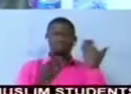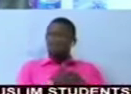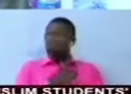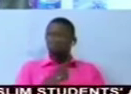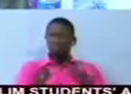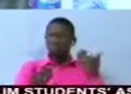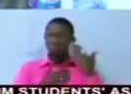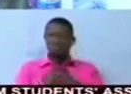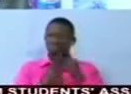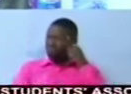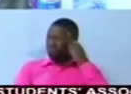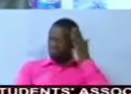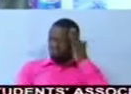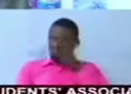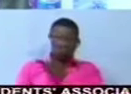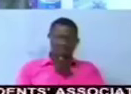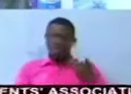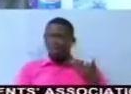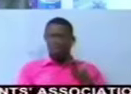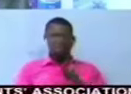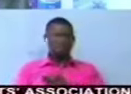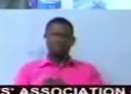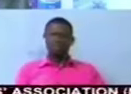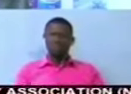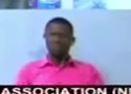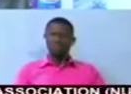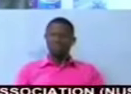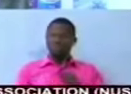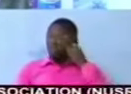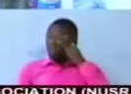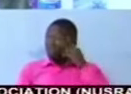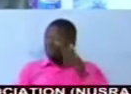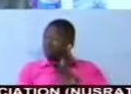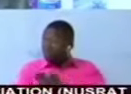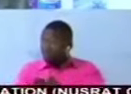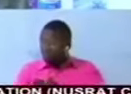never knew them before. Mus nga leen ak gis. Have you ever seen them before? Mane